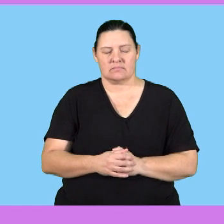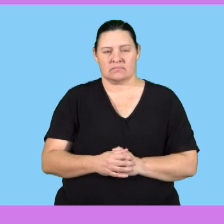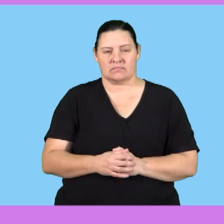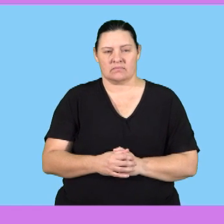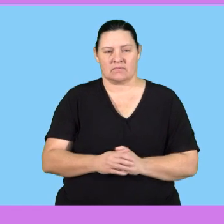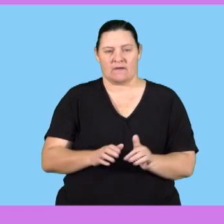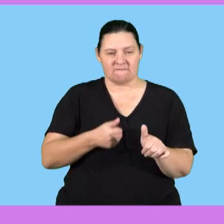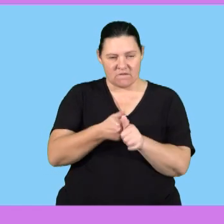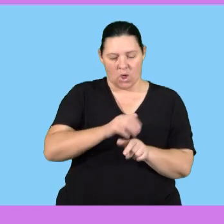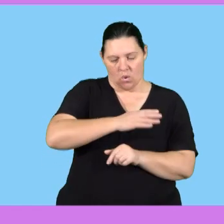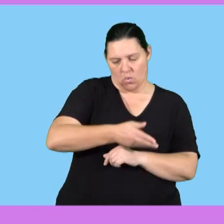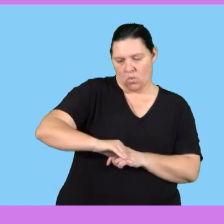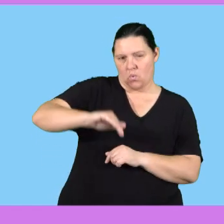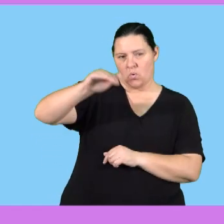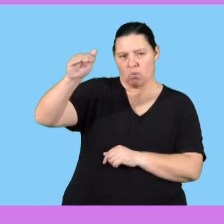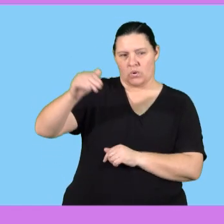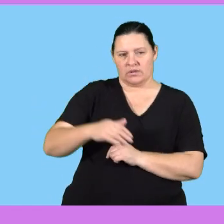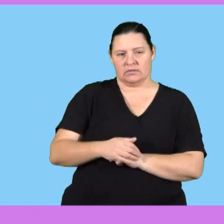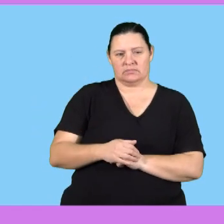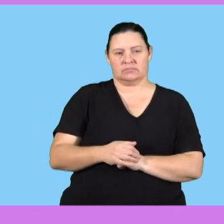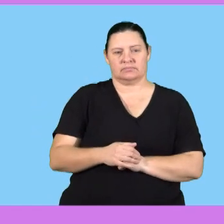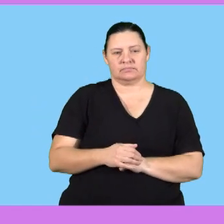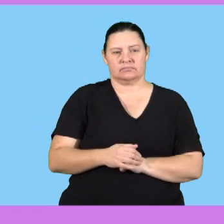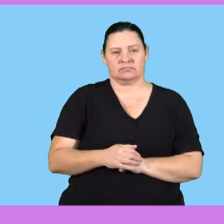meet here. Now I'm going to follow the curved line